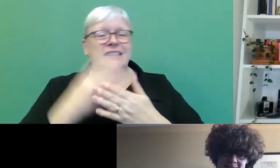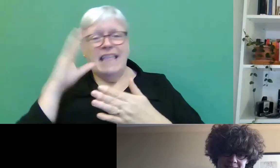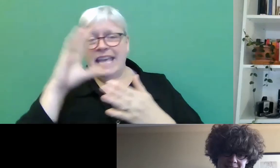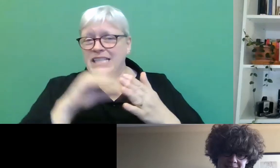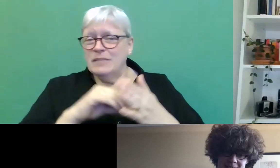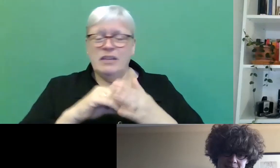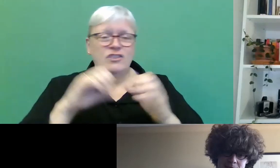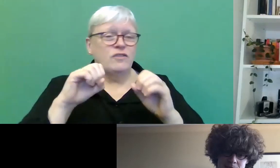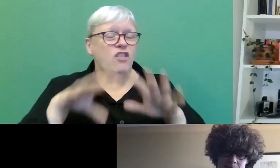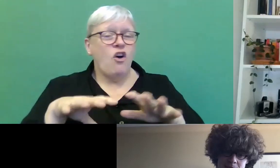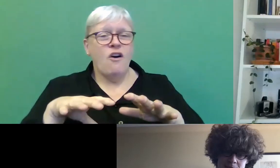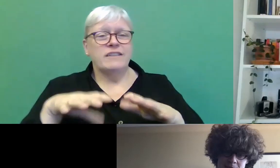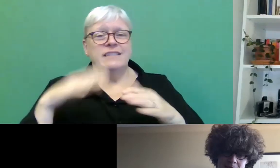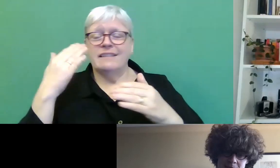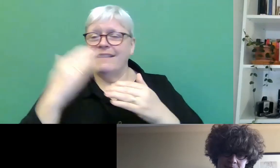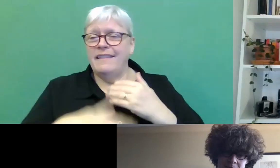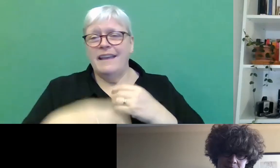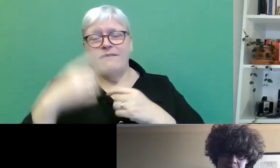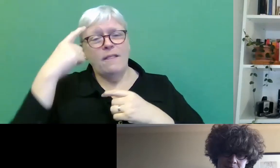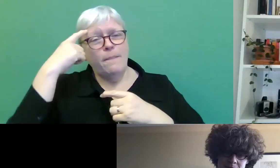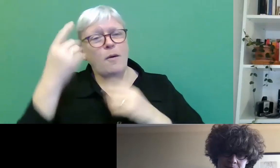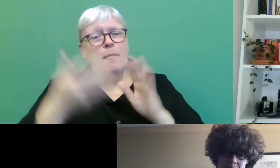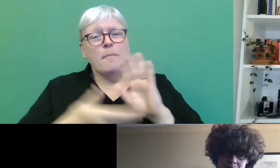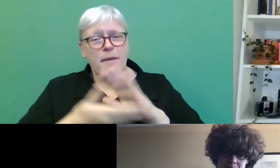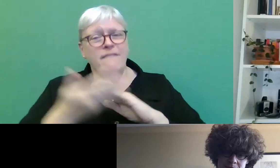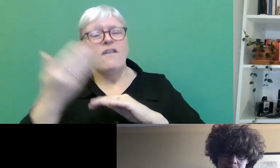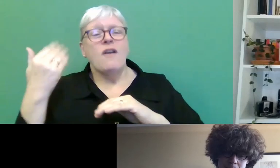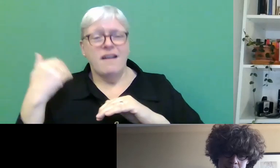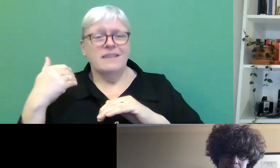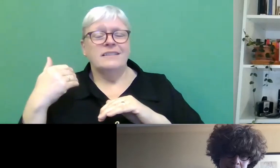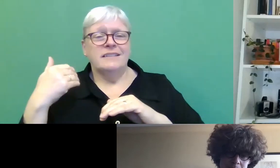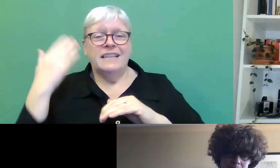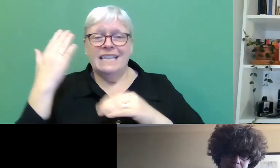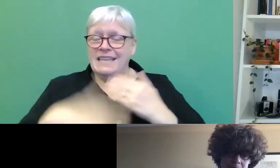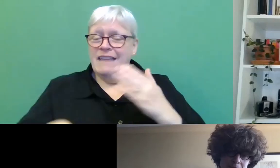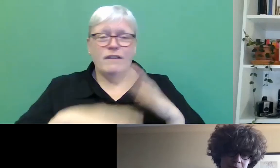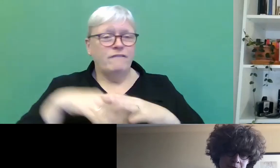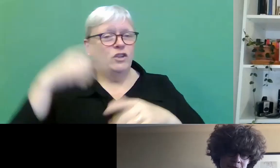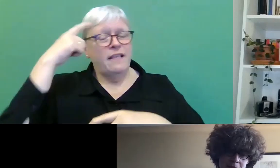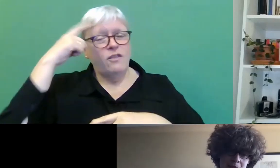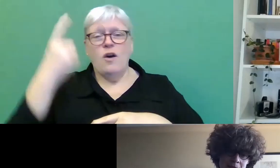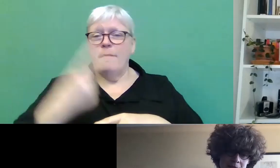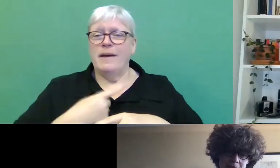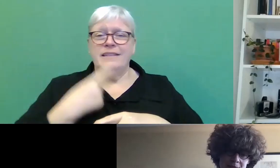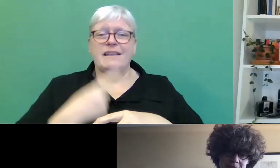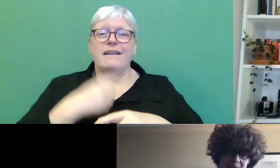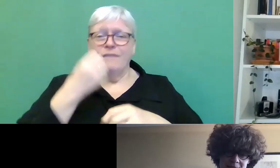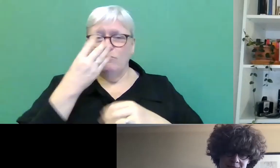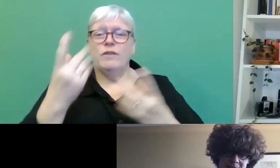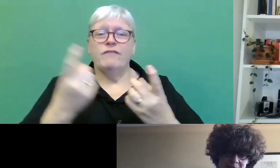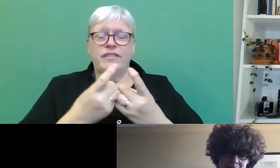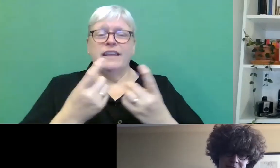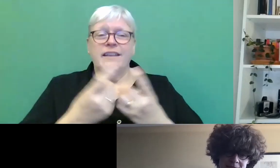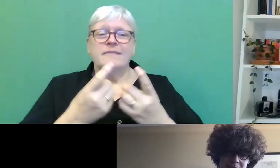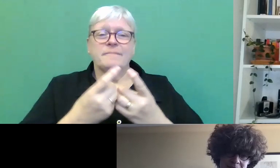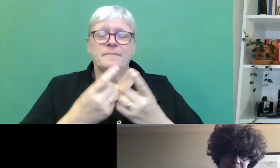that I'd never seen put into words or never even fully thought out myself. So I think it's a beautiful thing to put out into the world, and you